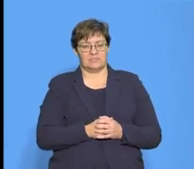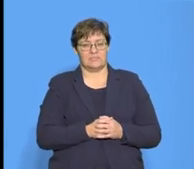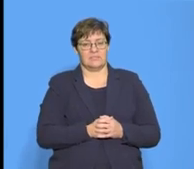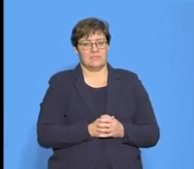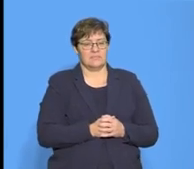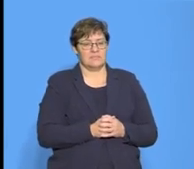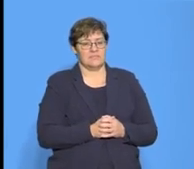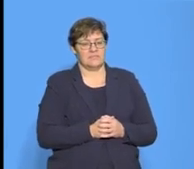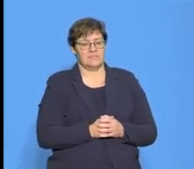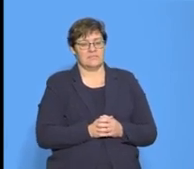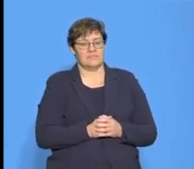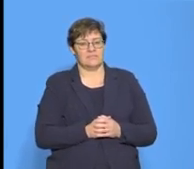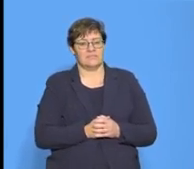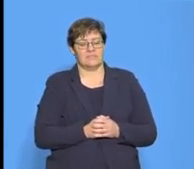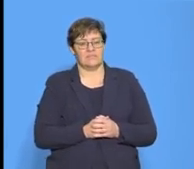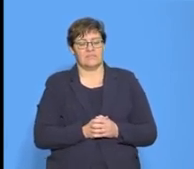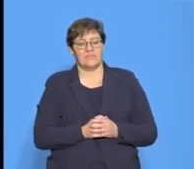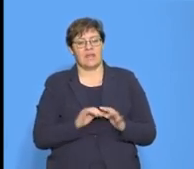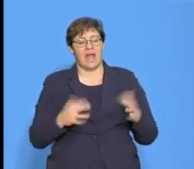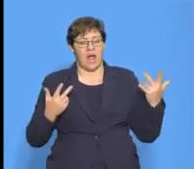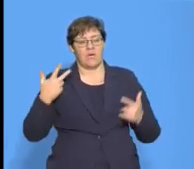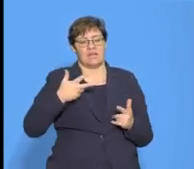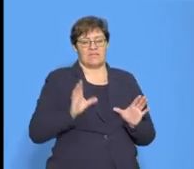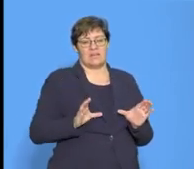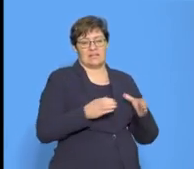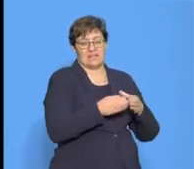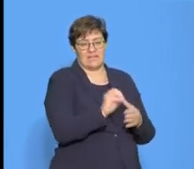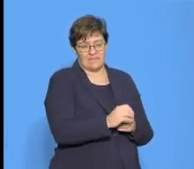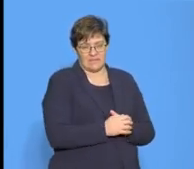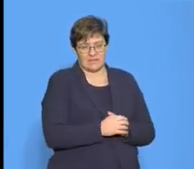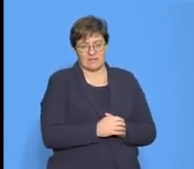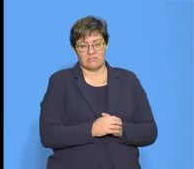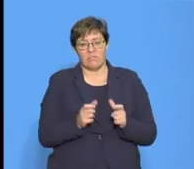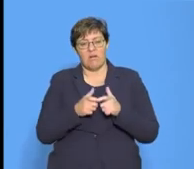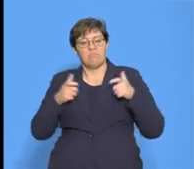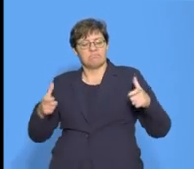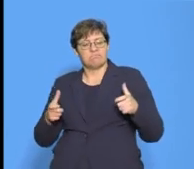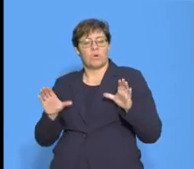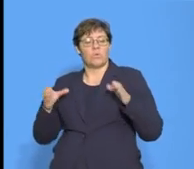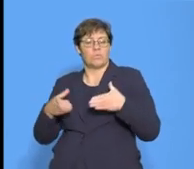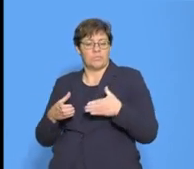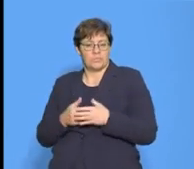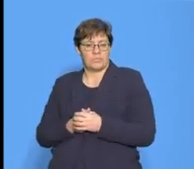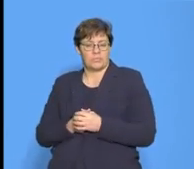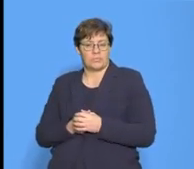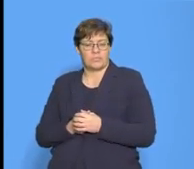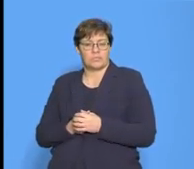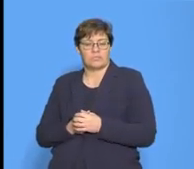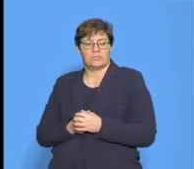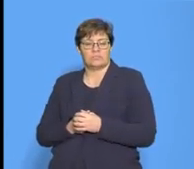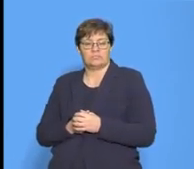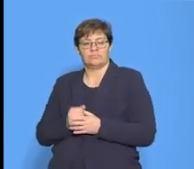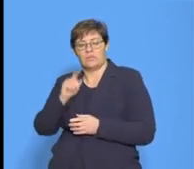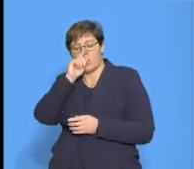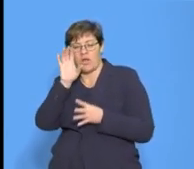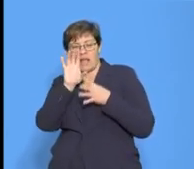in the Homo sapiens group. Okay, so that's how we are classified. So we start at the largest group, and